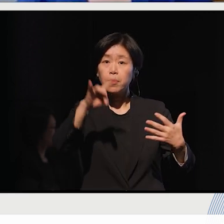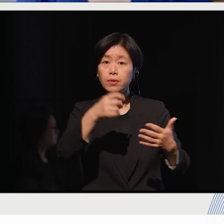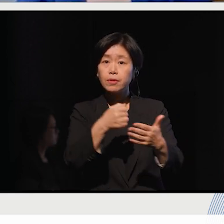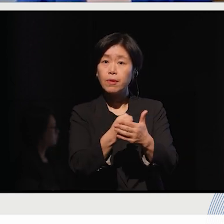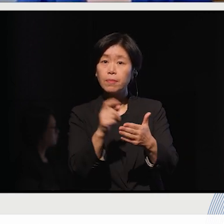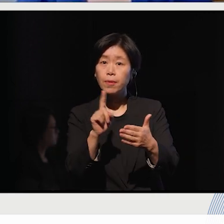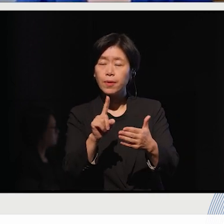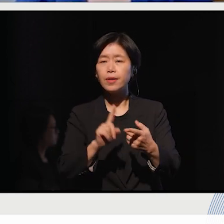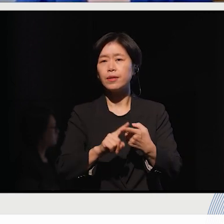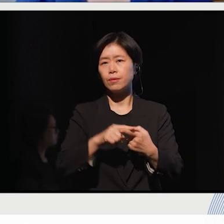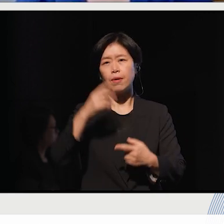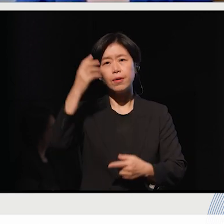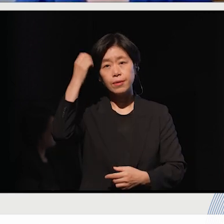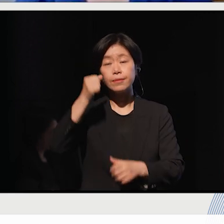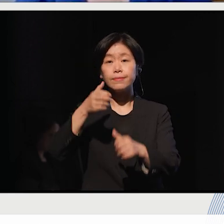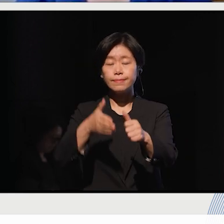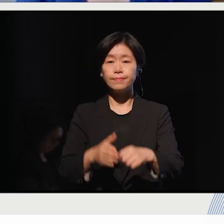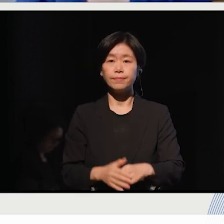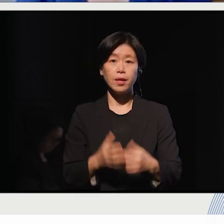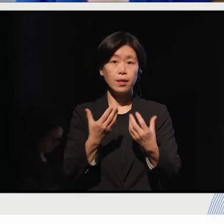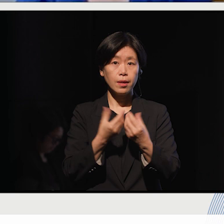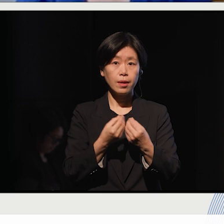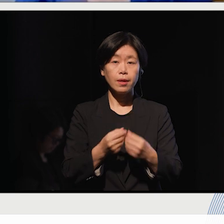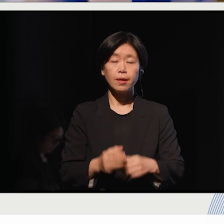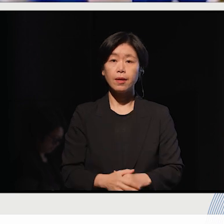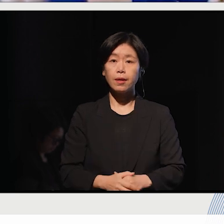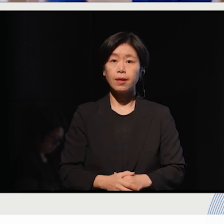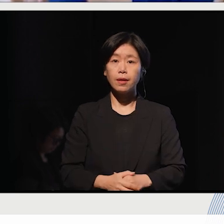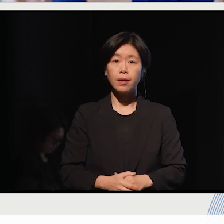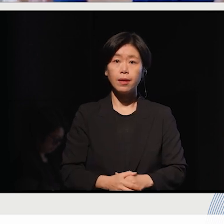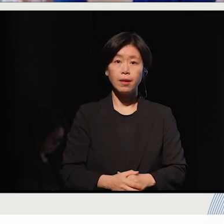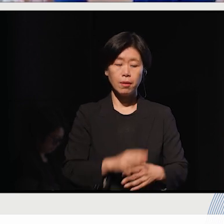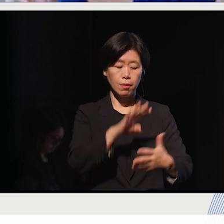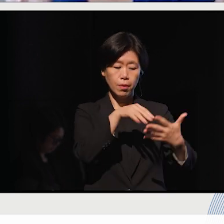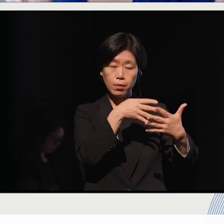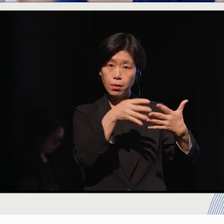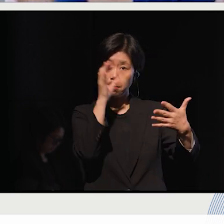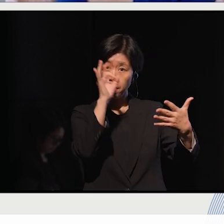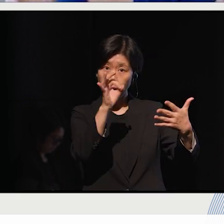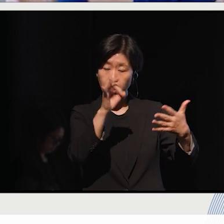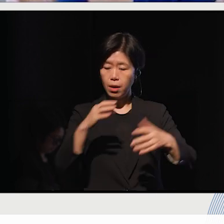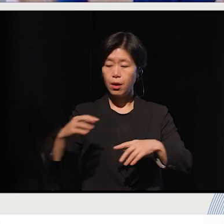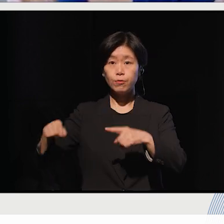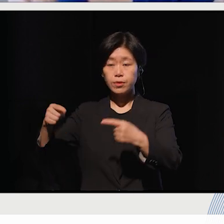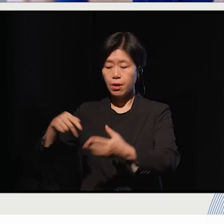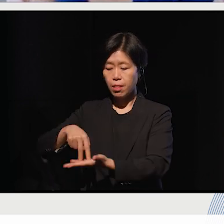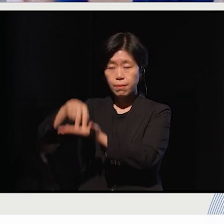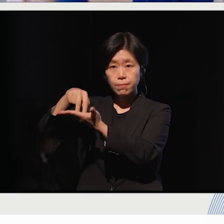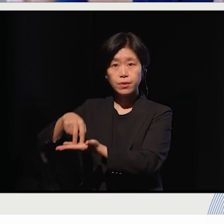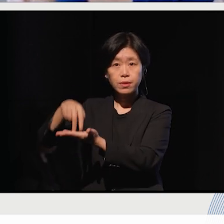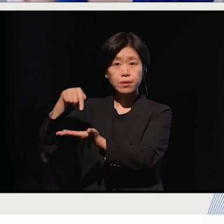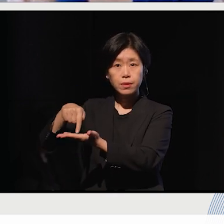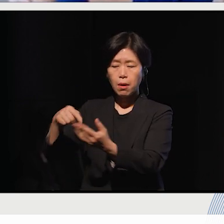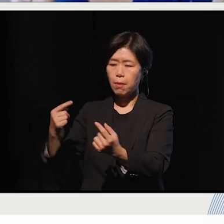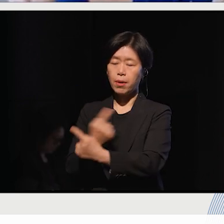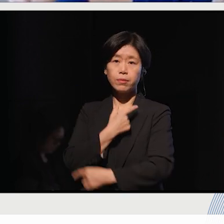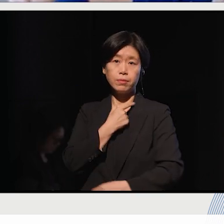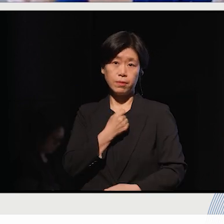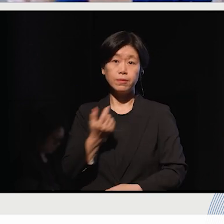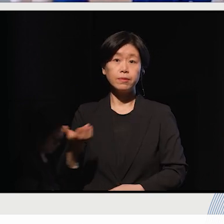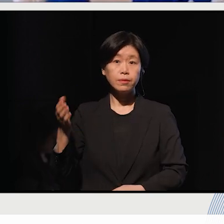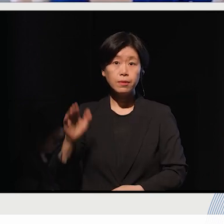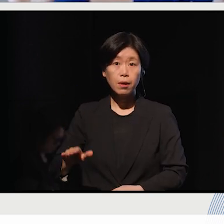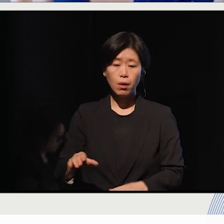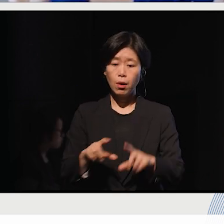for example, on my list, I might say that I do want to replace those wheelchair lifts at some point,